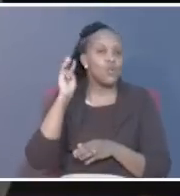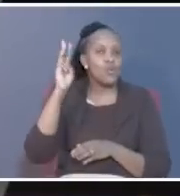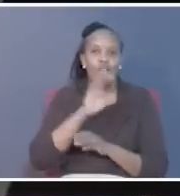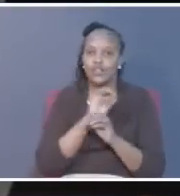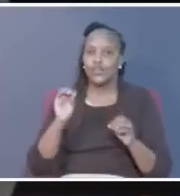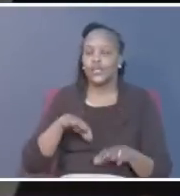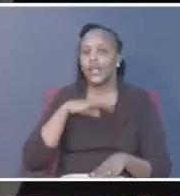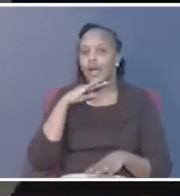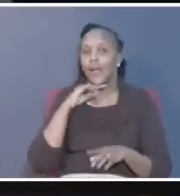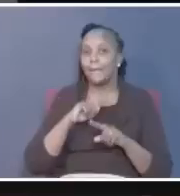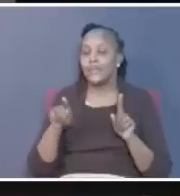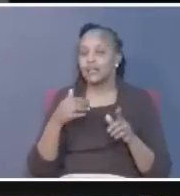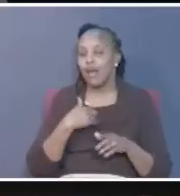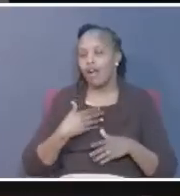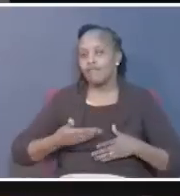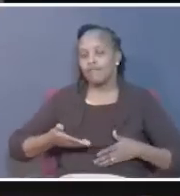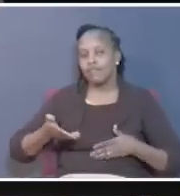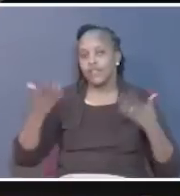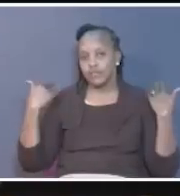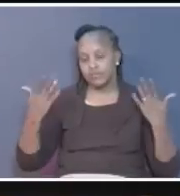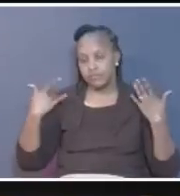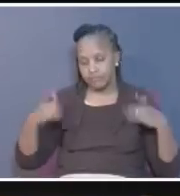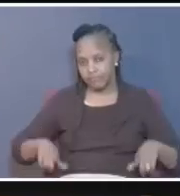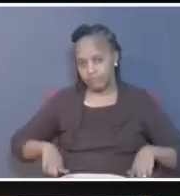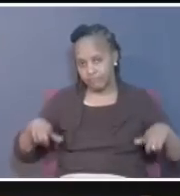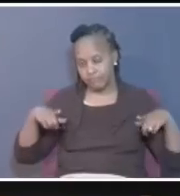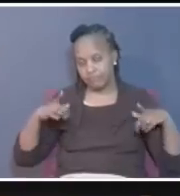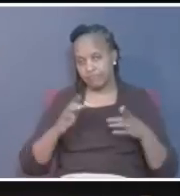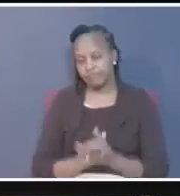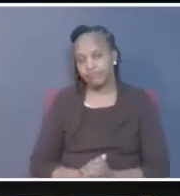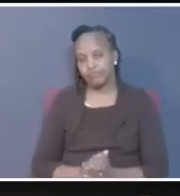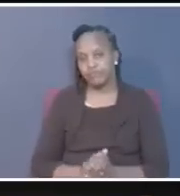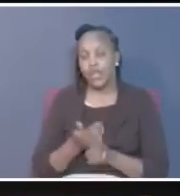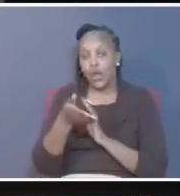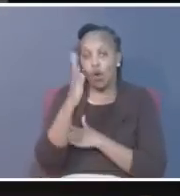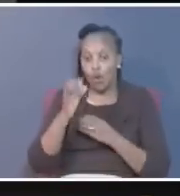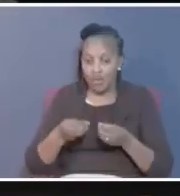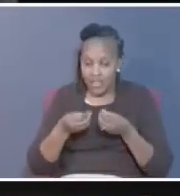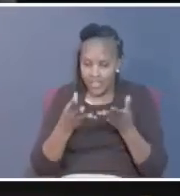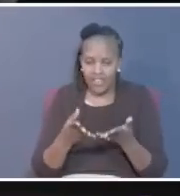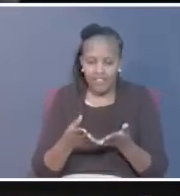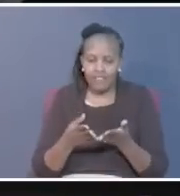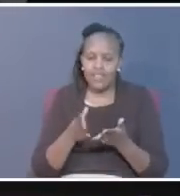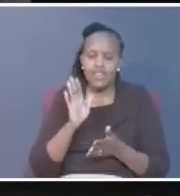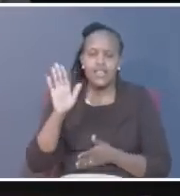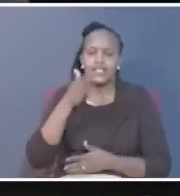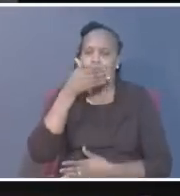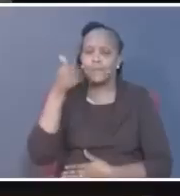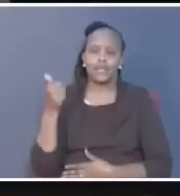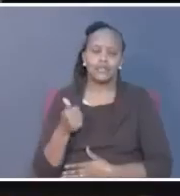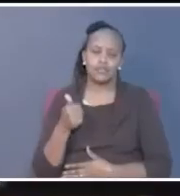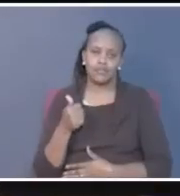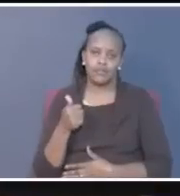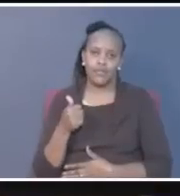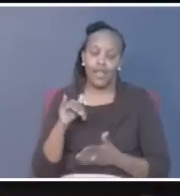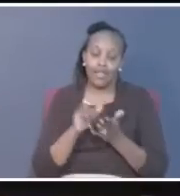perish, but have eternal life. God gave of His best that we